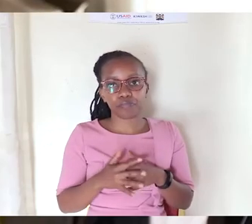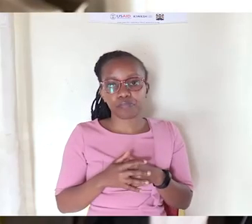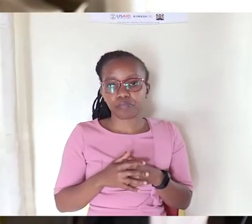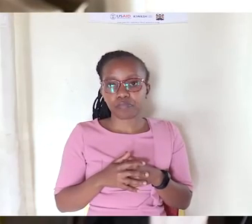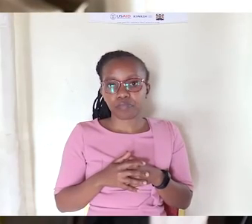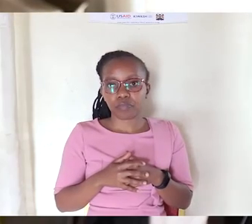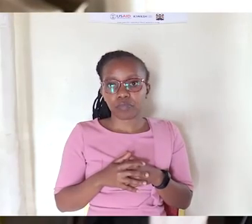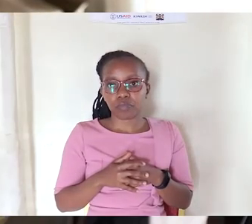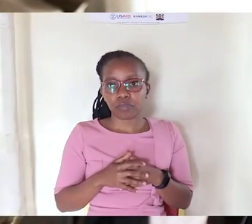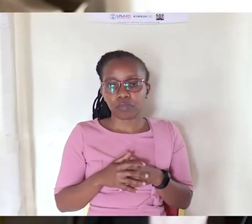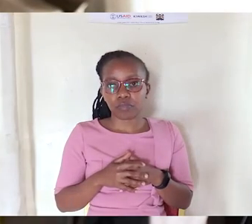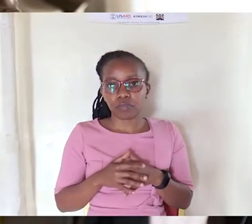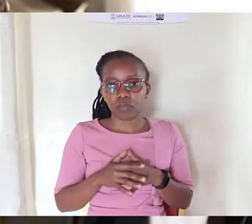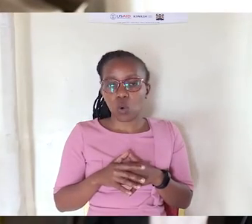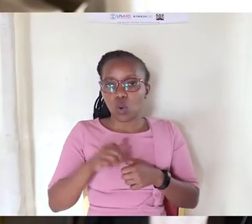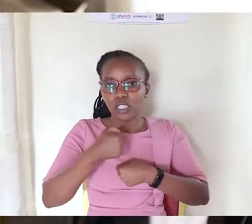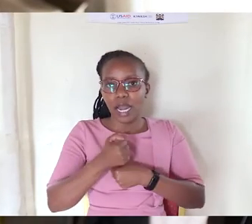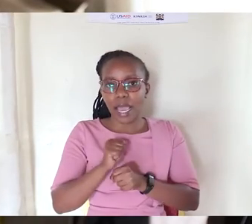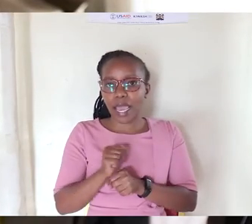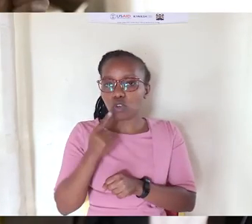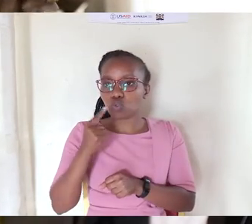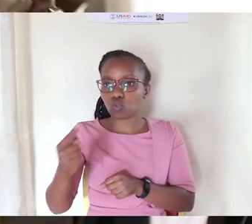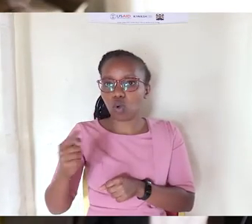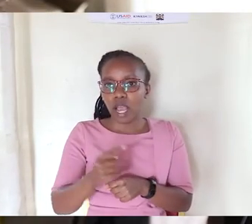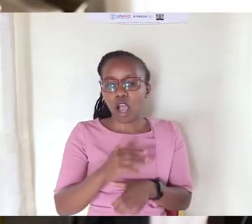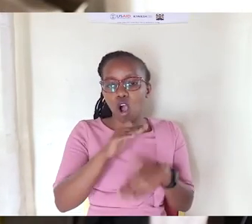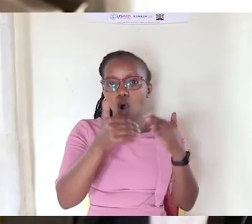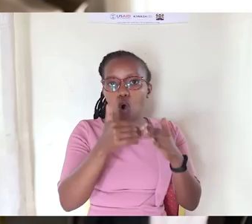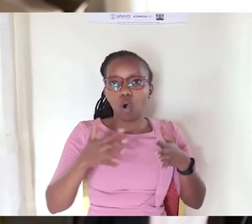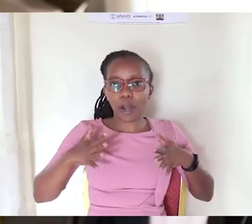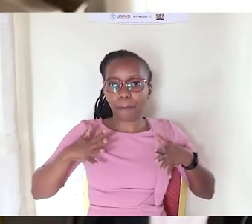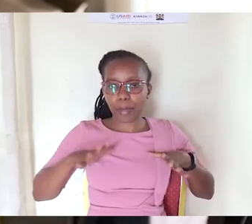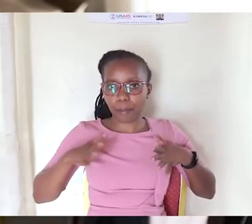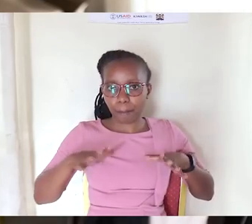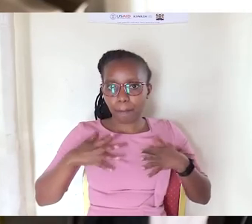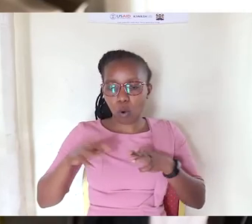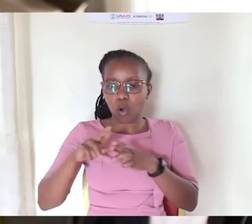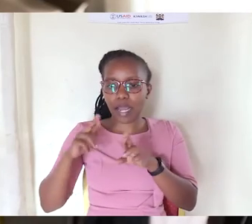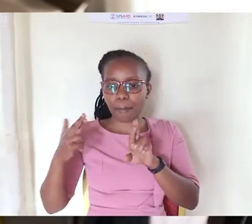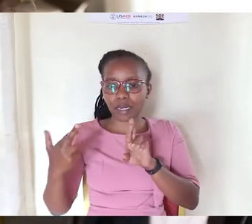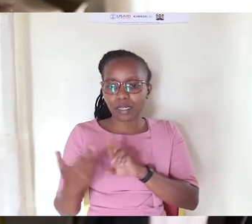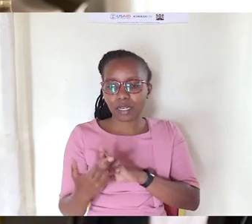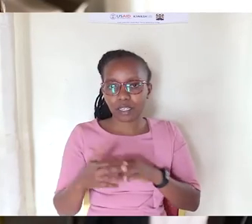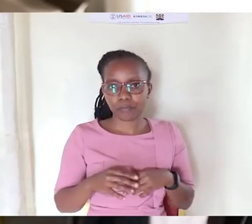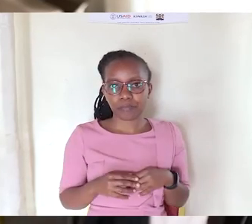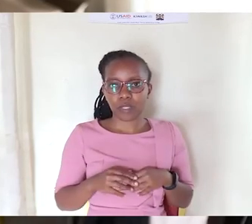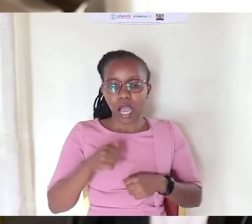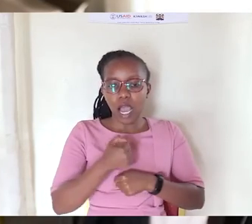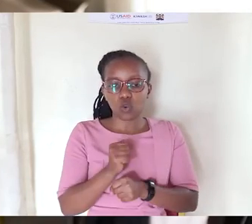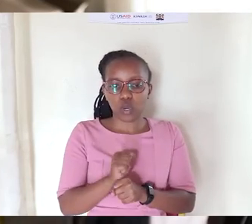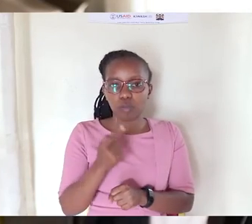reset, we shall ensure that everybody is rehabilitated and that we shall